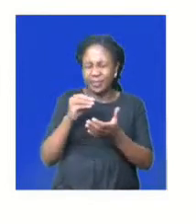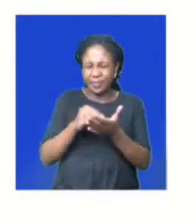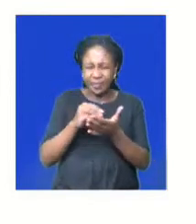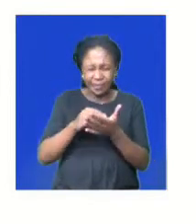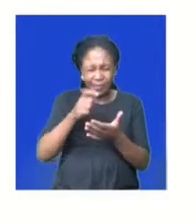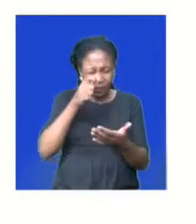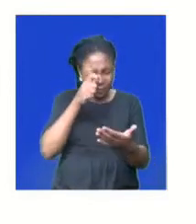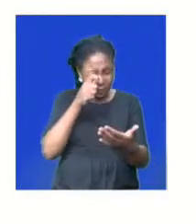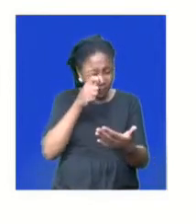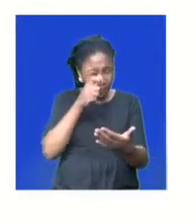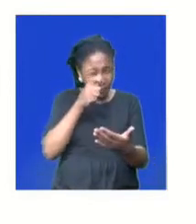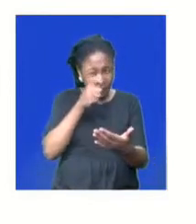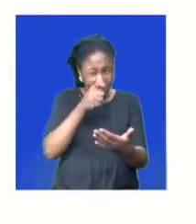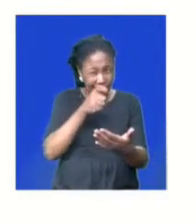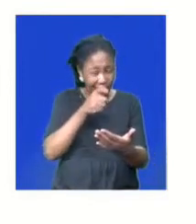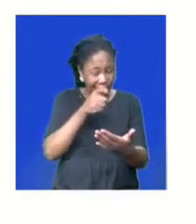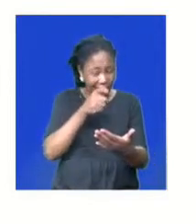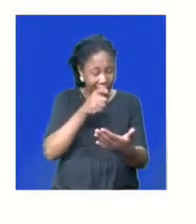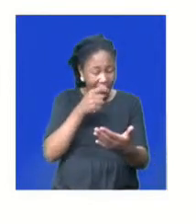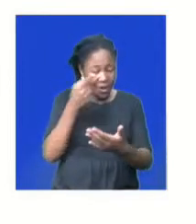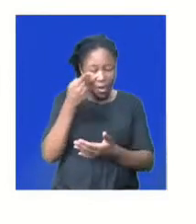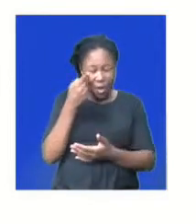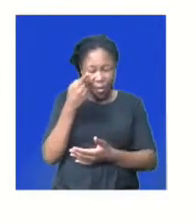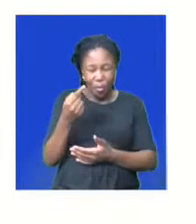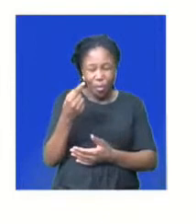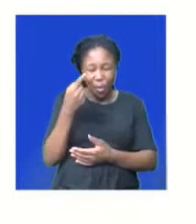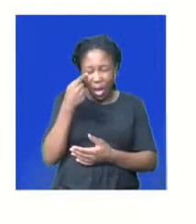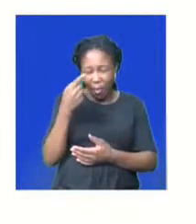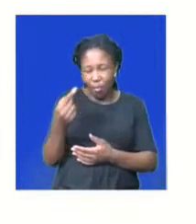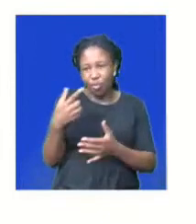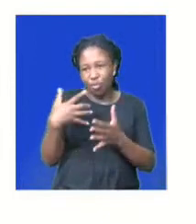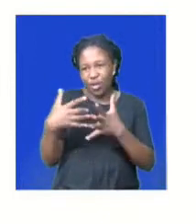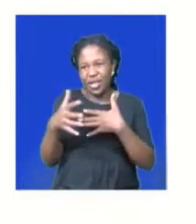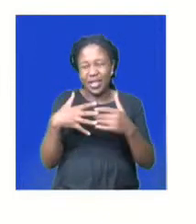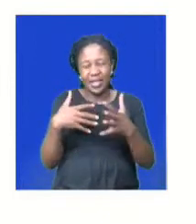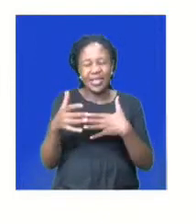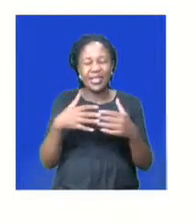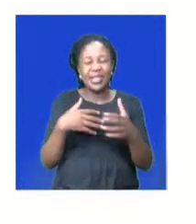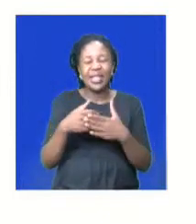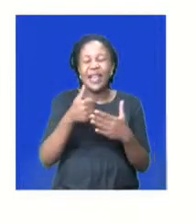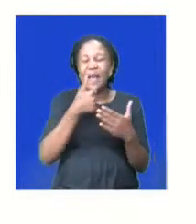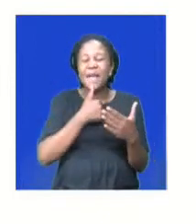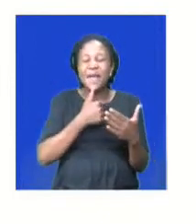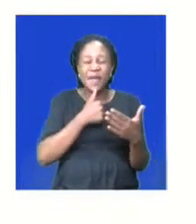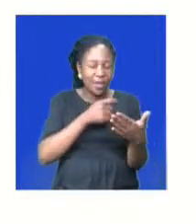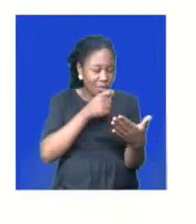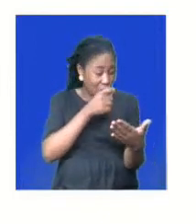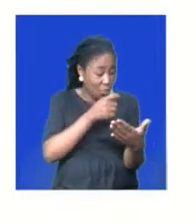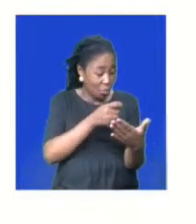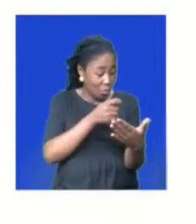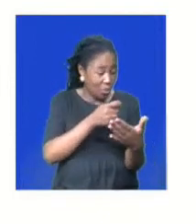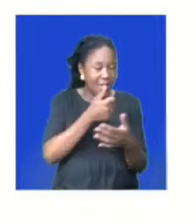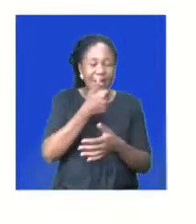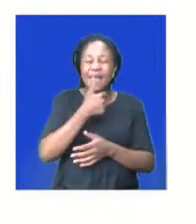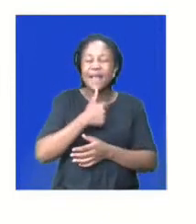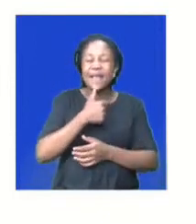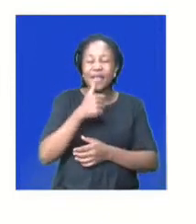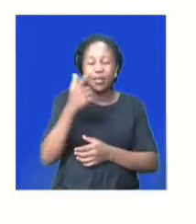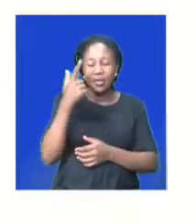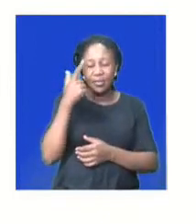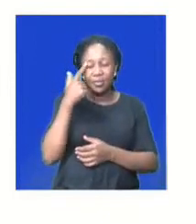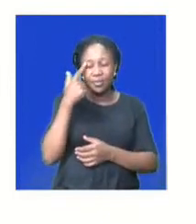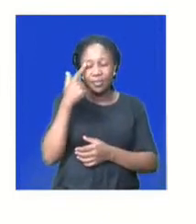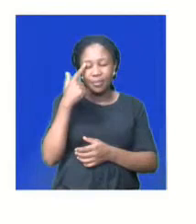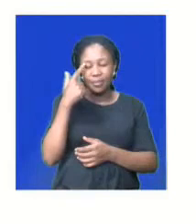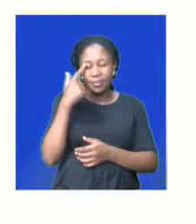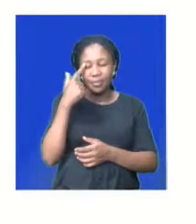a lens, looking at something, looking using the eye. He is using